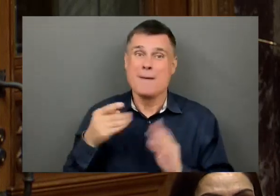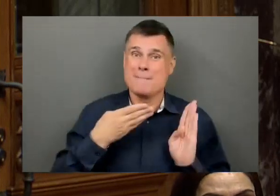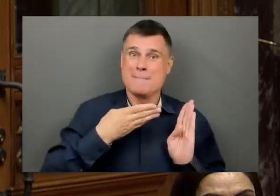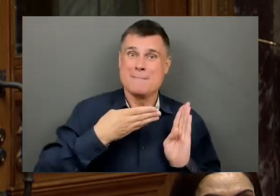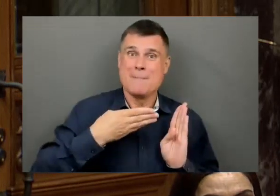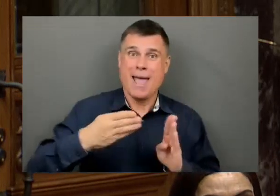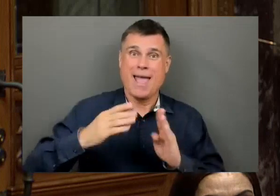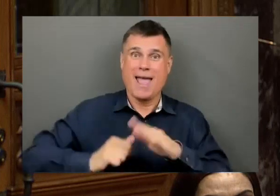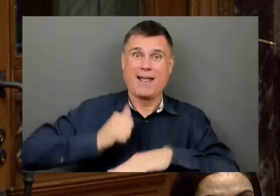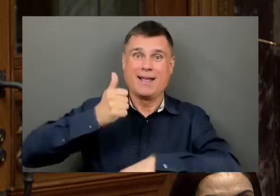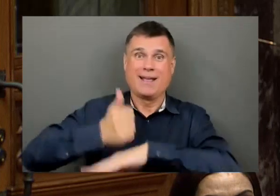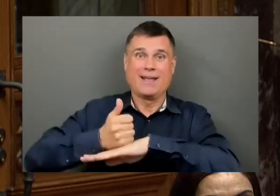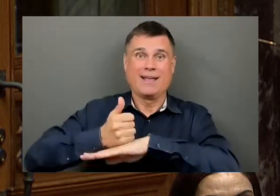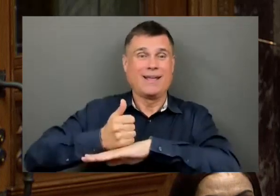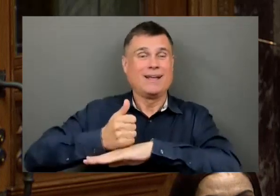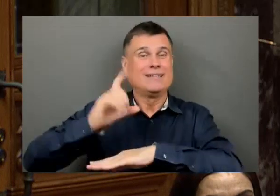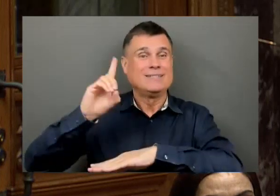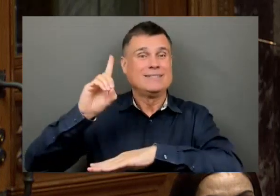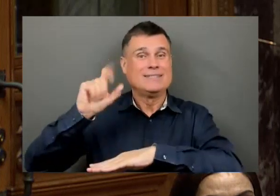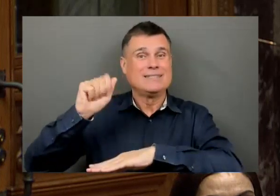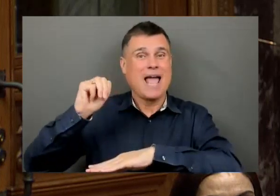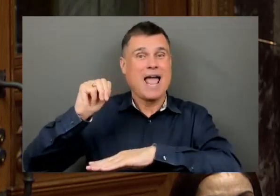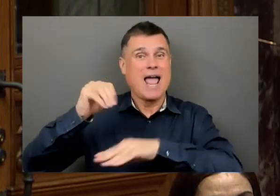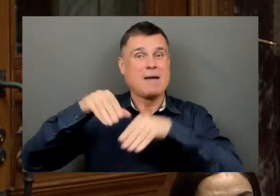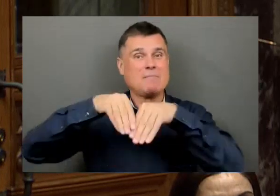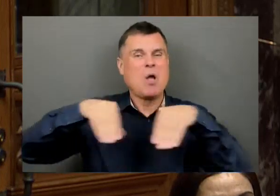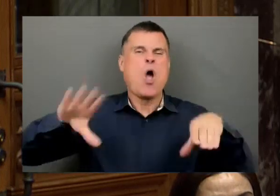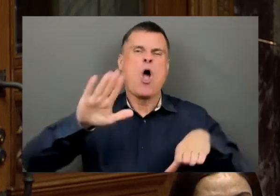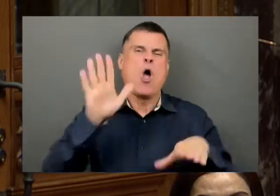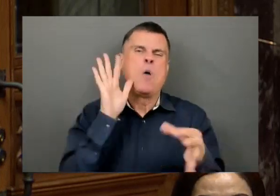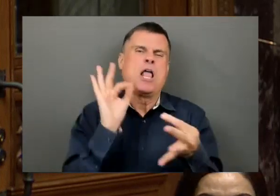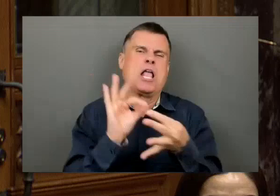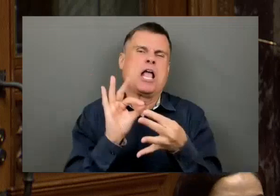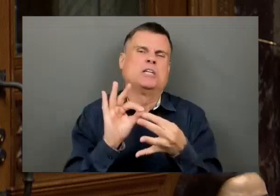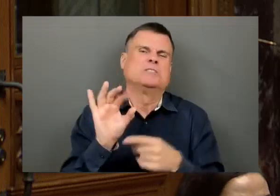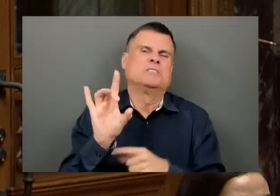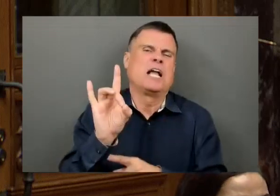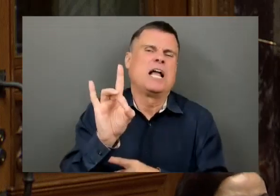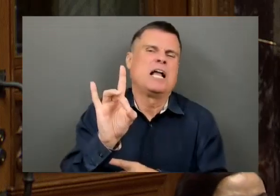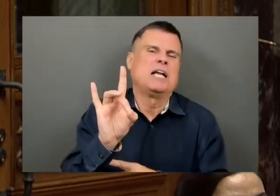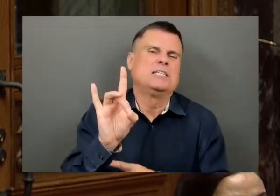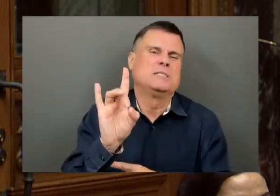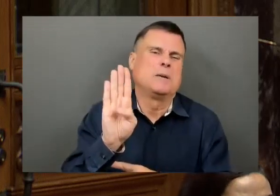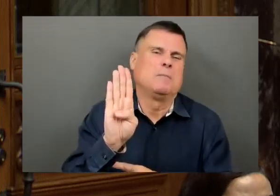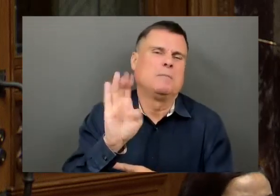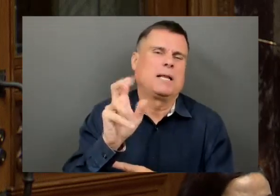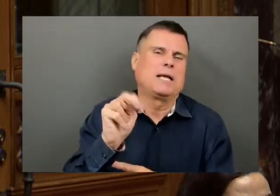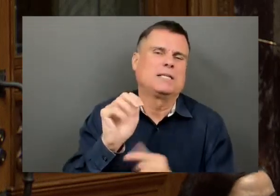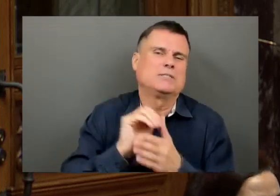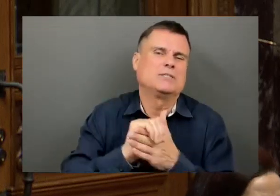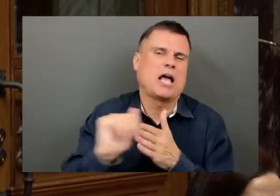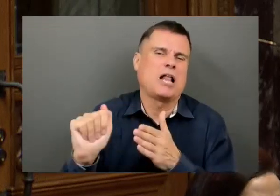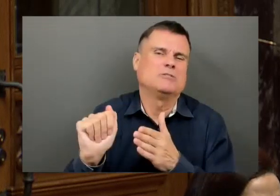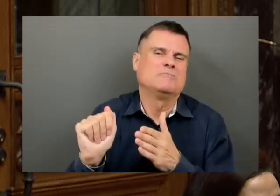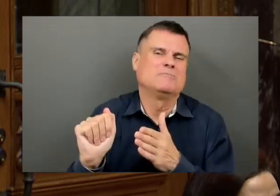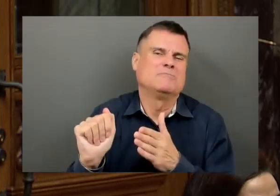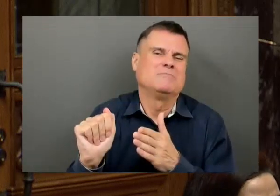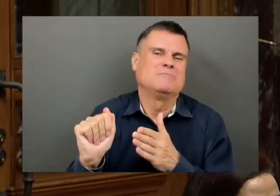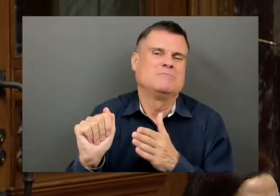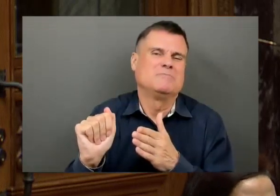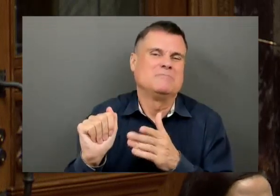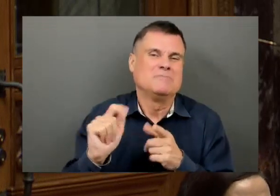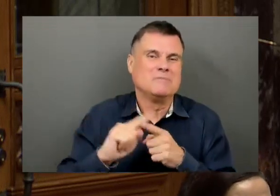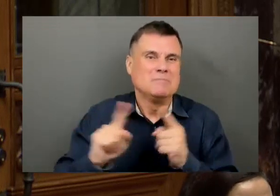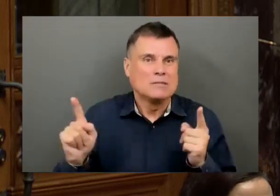they want to trample the public, Indigenous rights, and the environment again, Mr. Speaker. The proposed transmission line will affect property